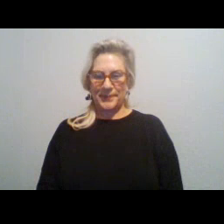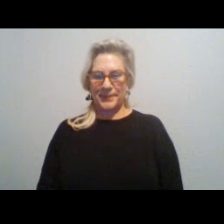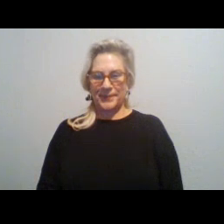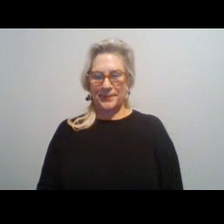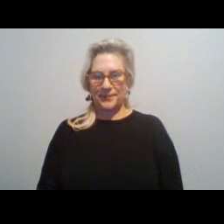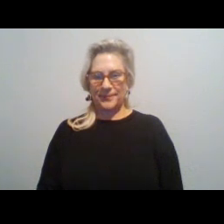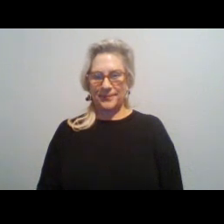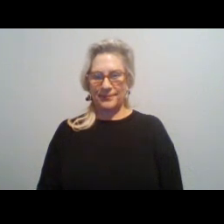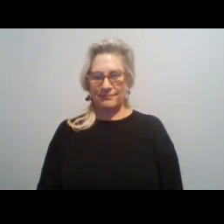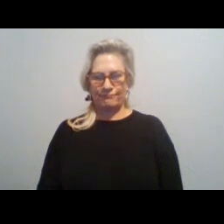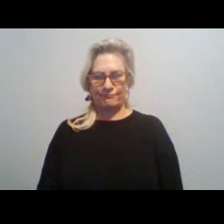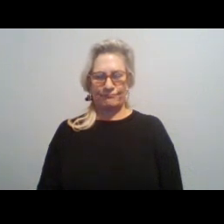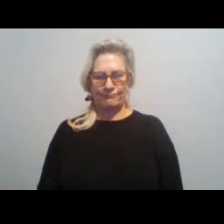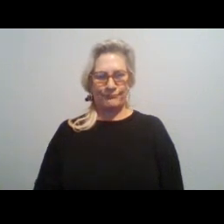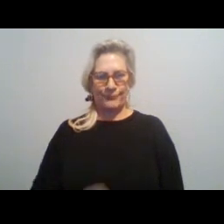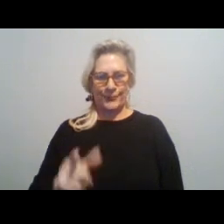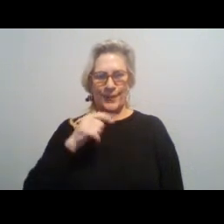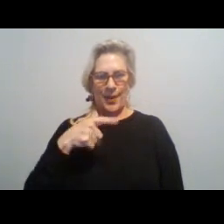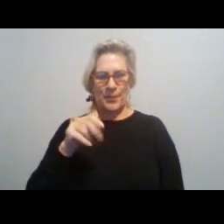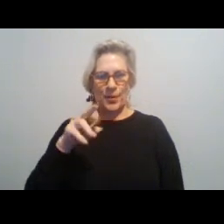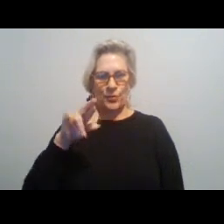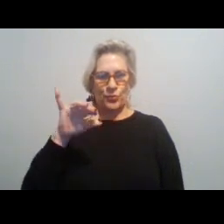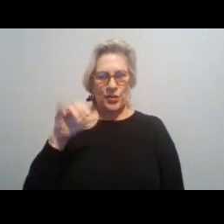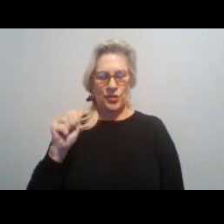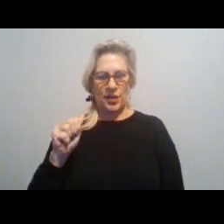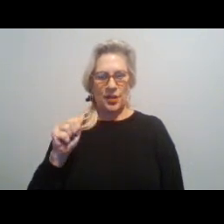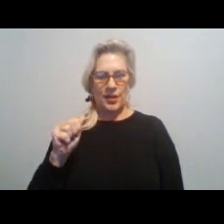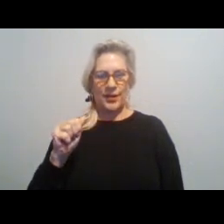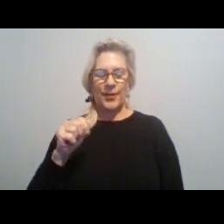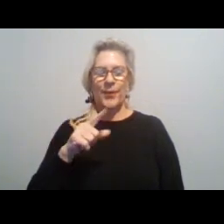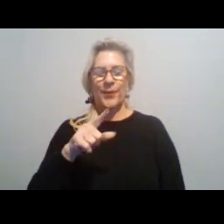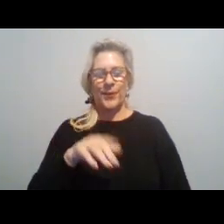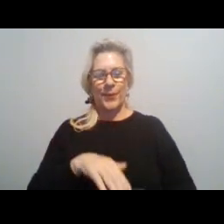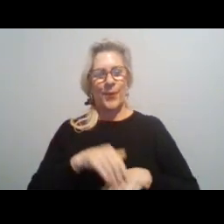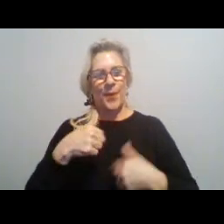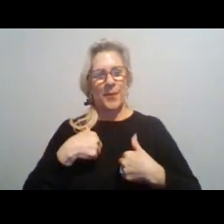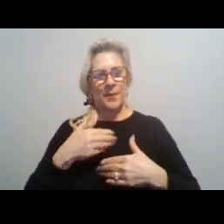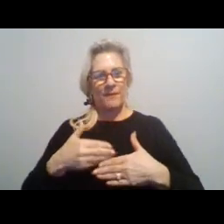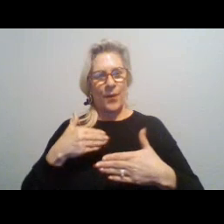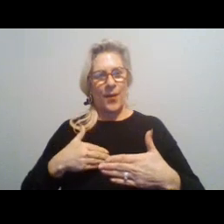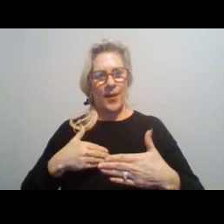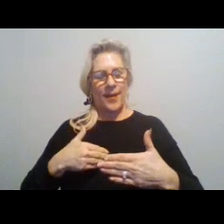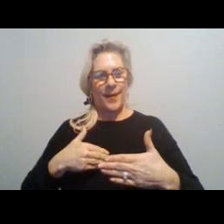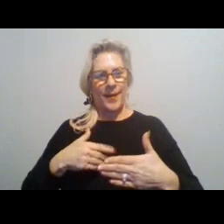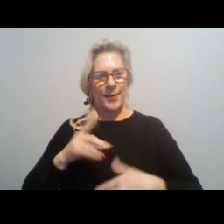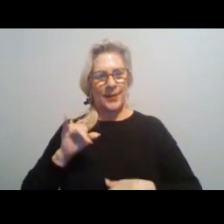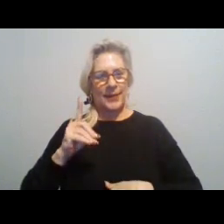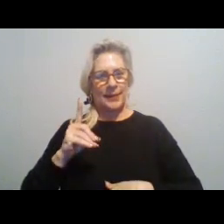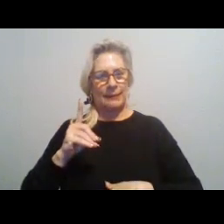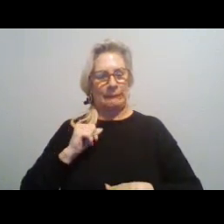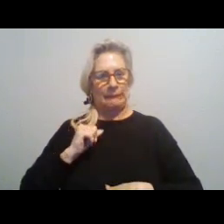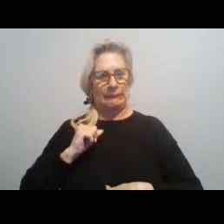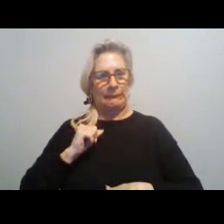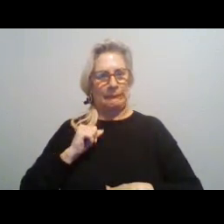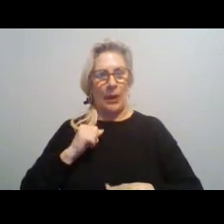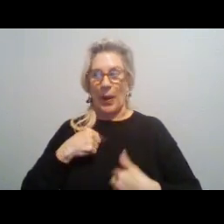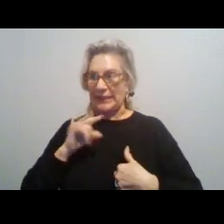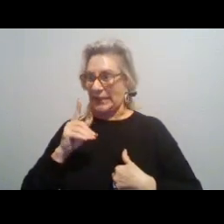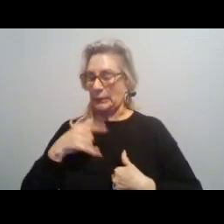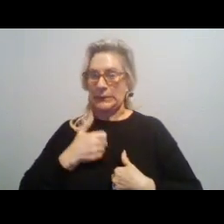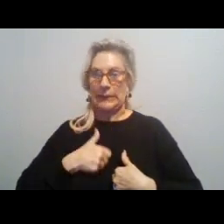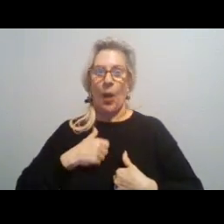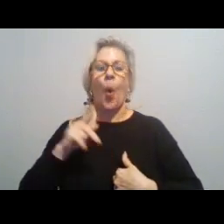You're not Patricia. Oh, no, but you called me. You also had one. Well, you called me after Oh, I did? Oh, sorry.